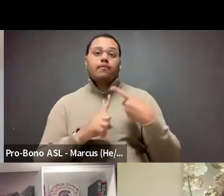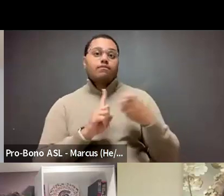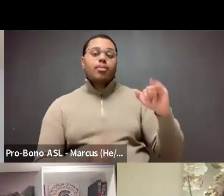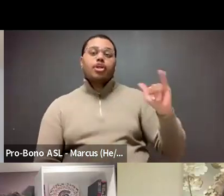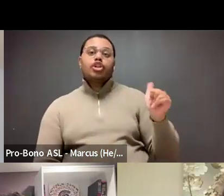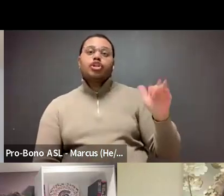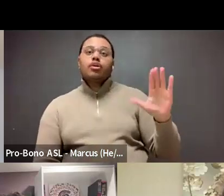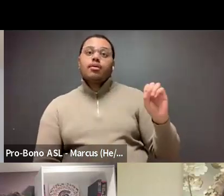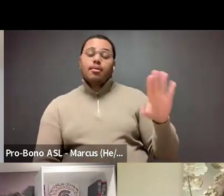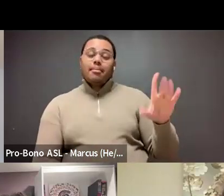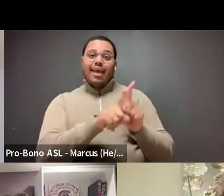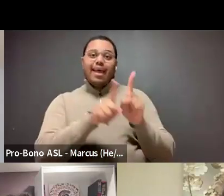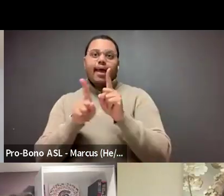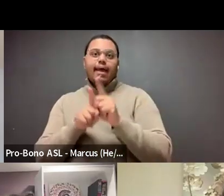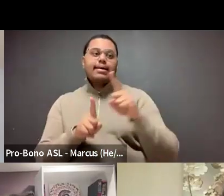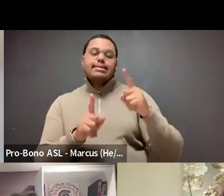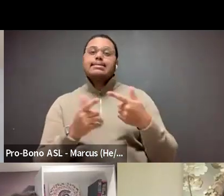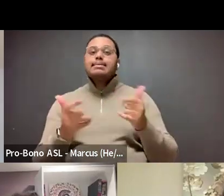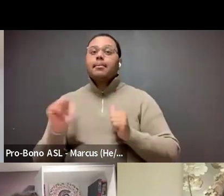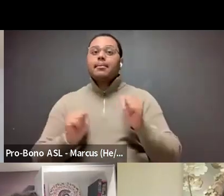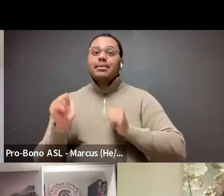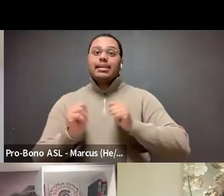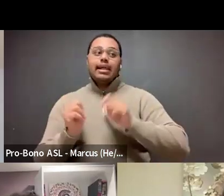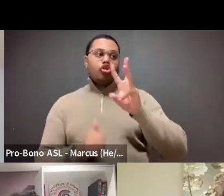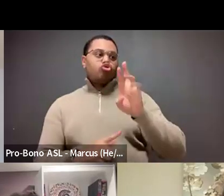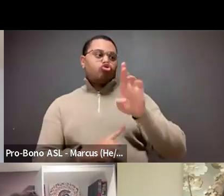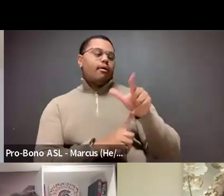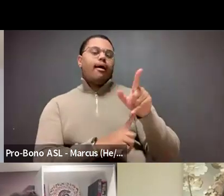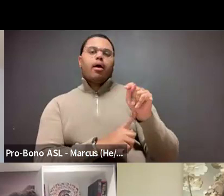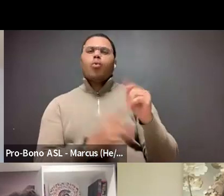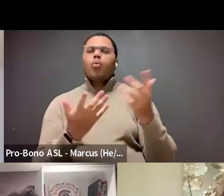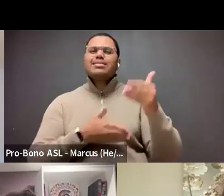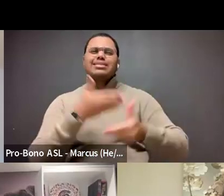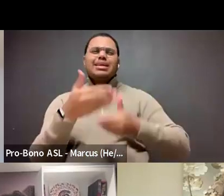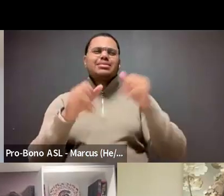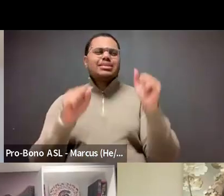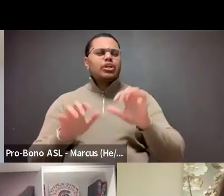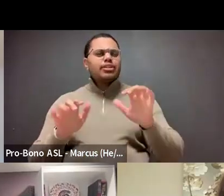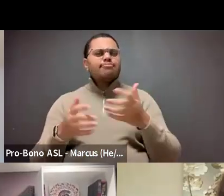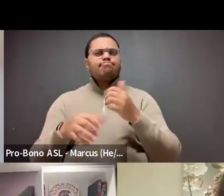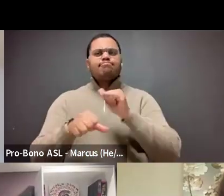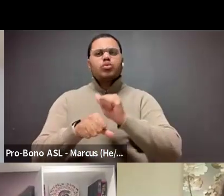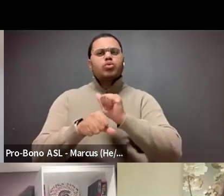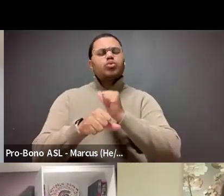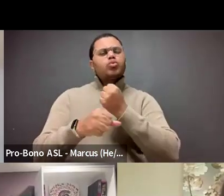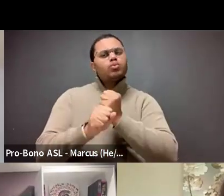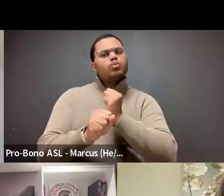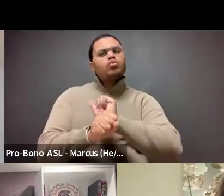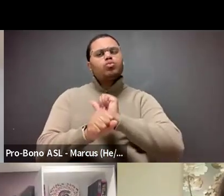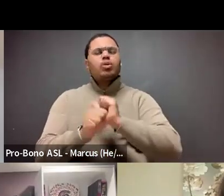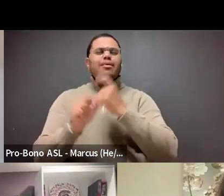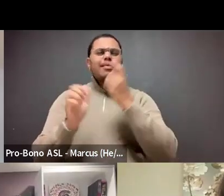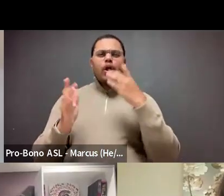a playwright, what steps can I take to create works that are mindful of the actor's